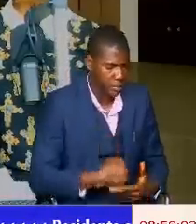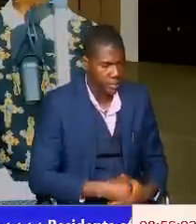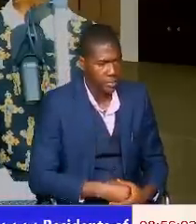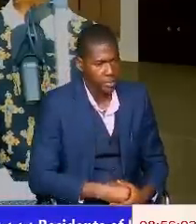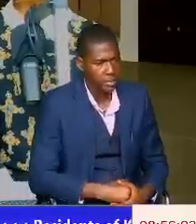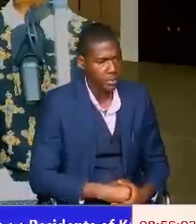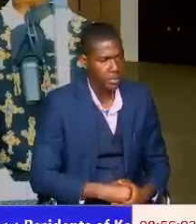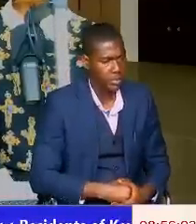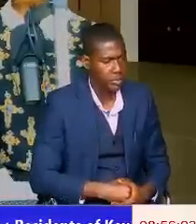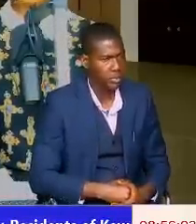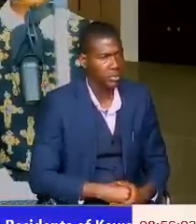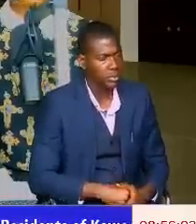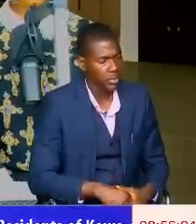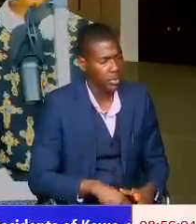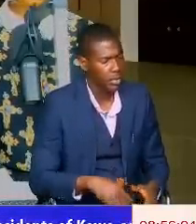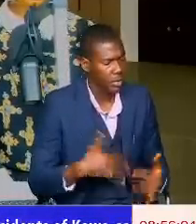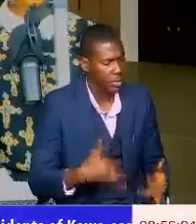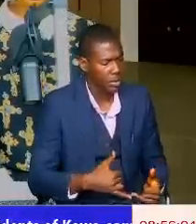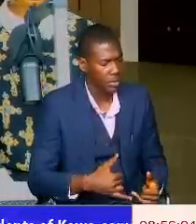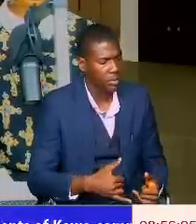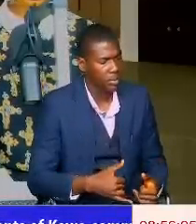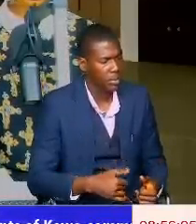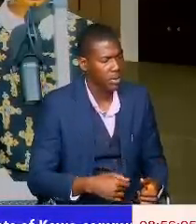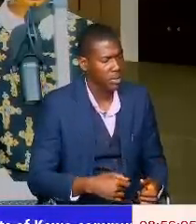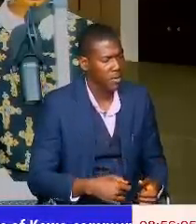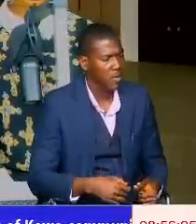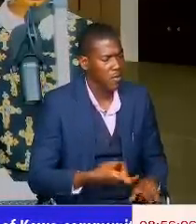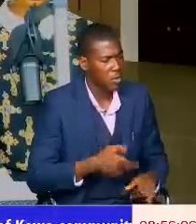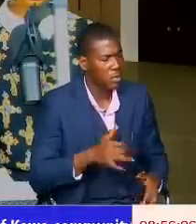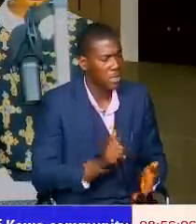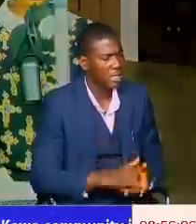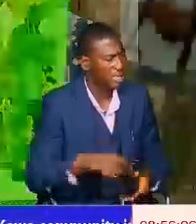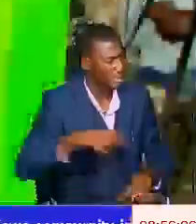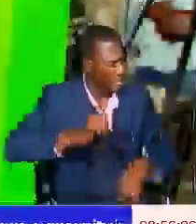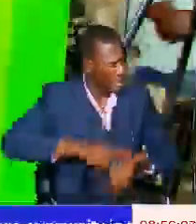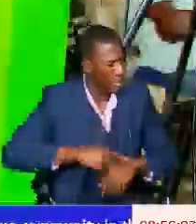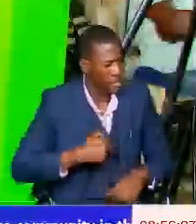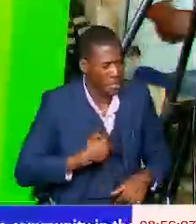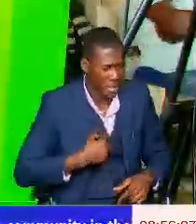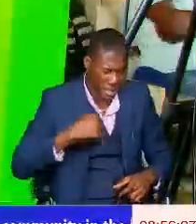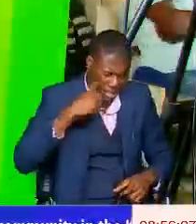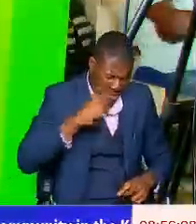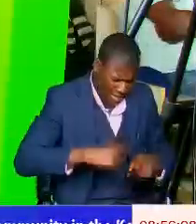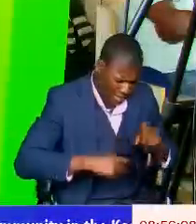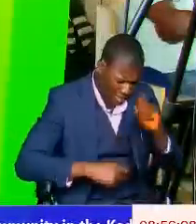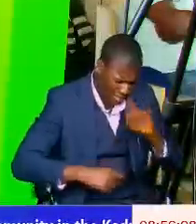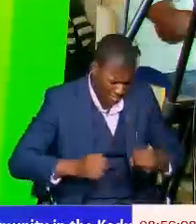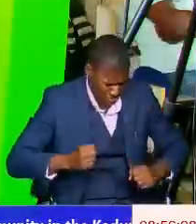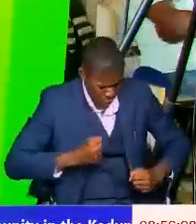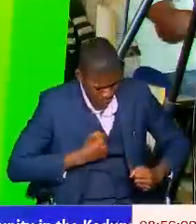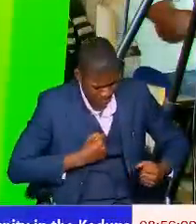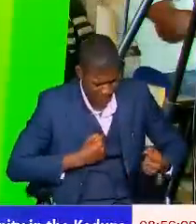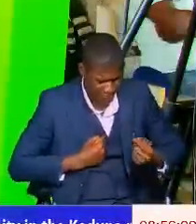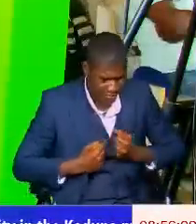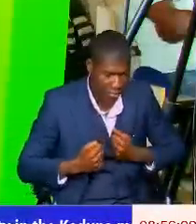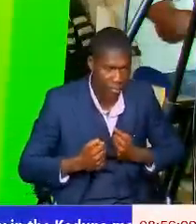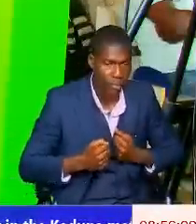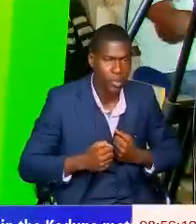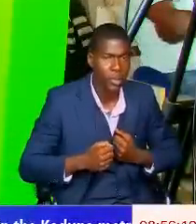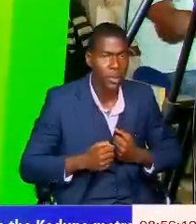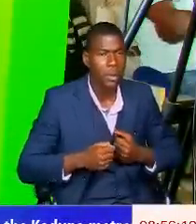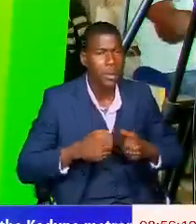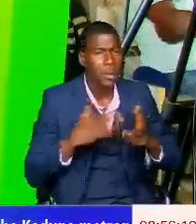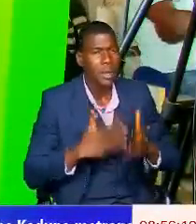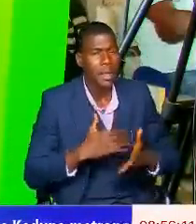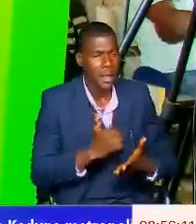That it's going to kill me. So since then, I've been crying inside. No one to